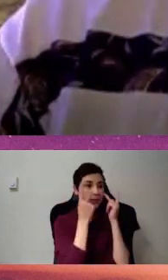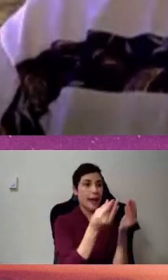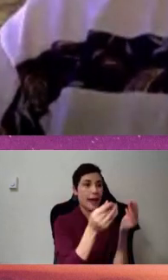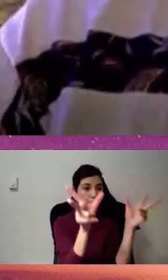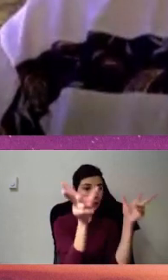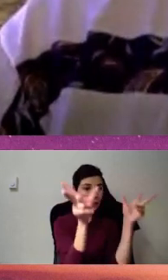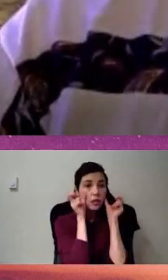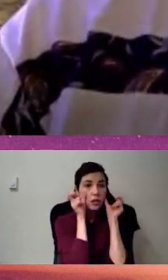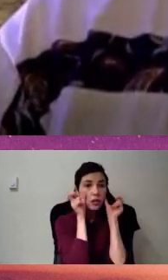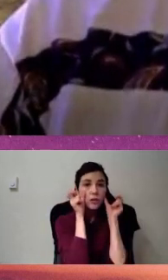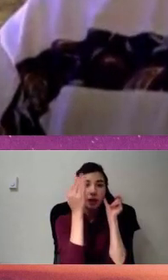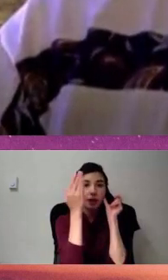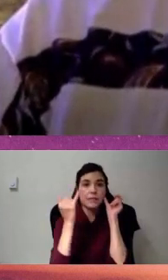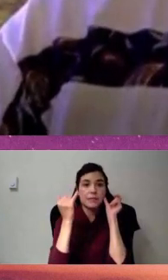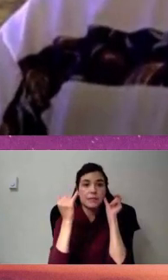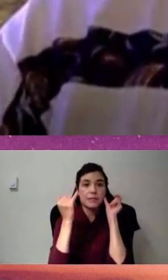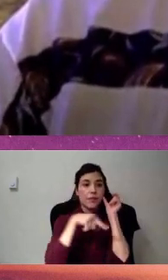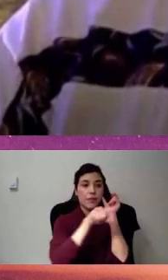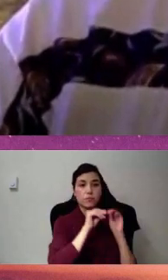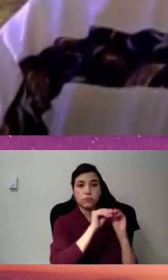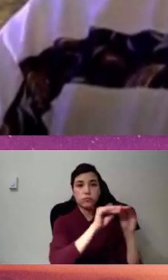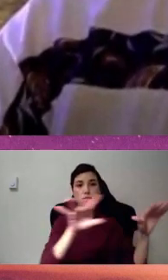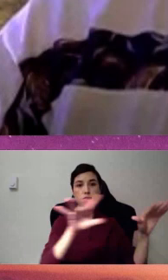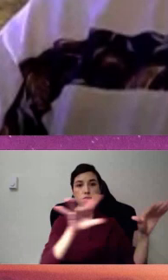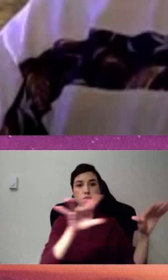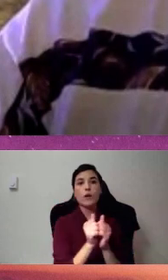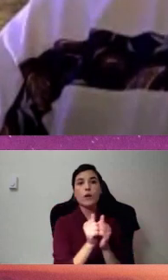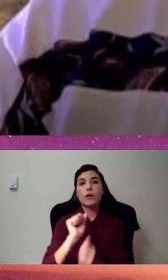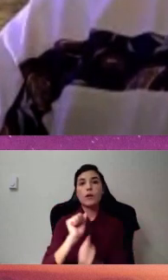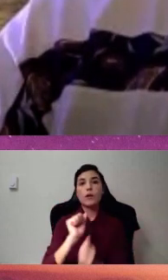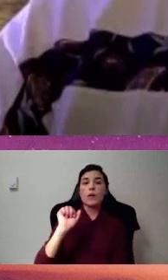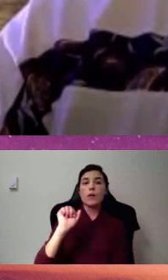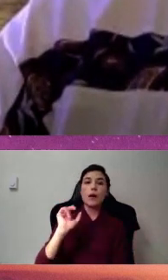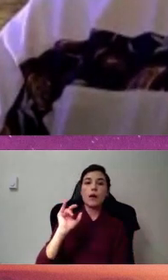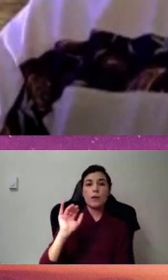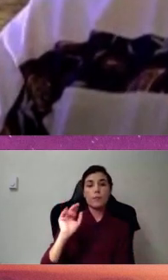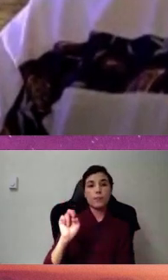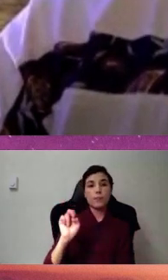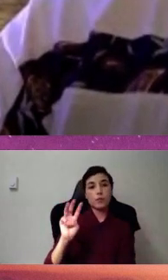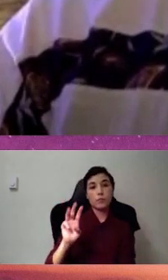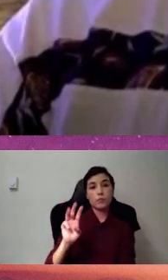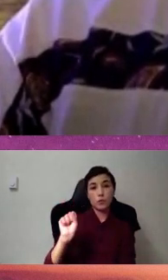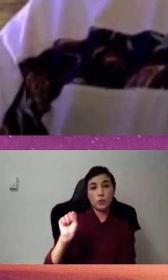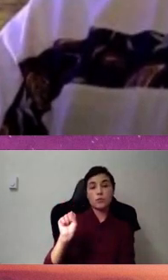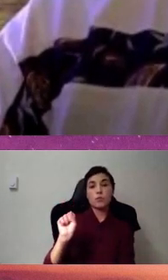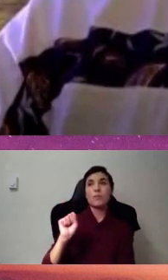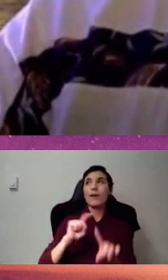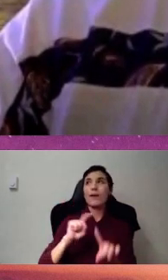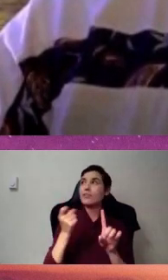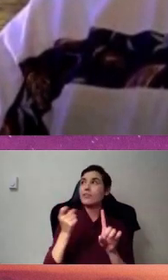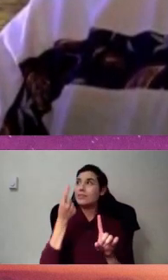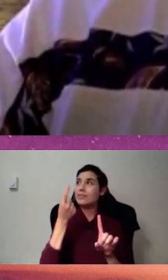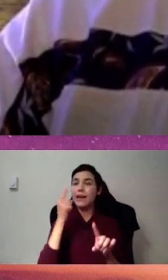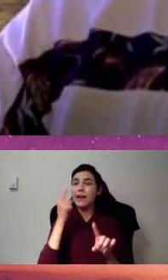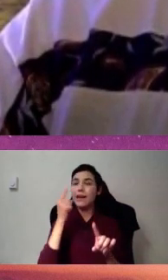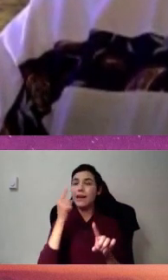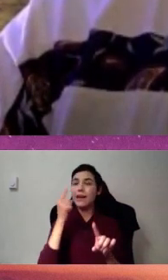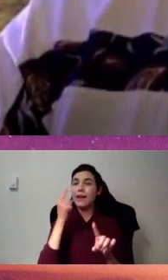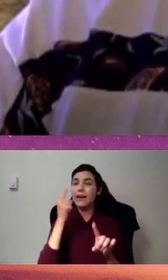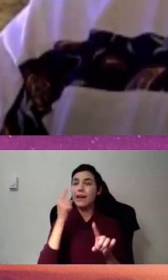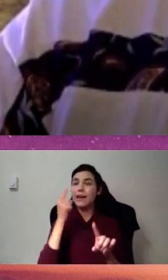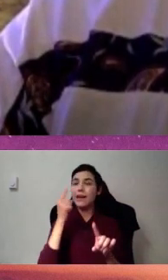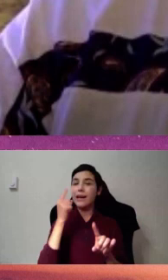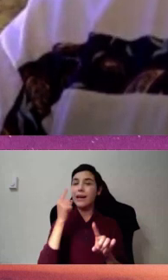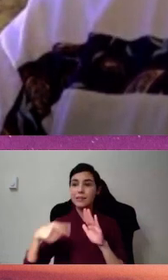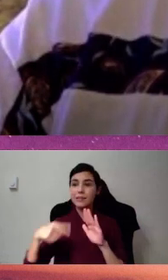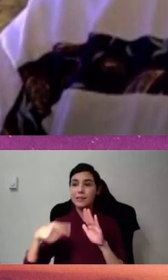turn, it was also really difficult for these Indigenous communities who were very triggered through, generational trauma, to have to